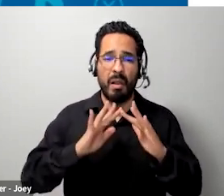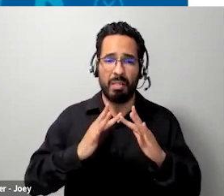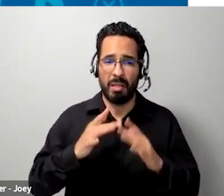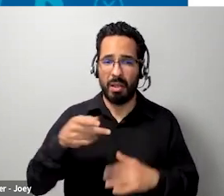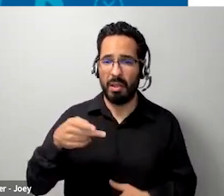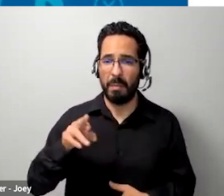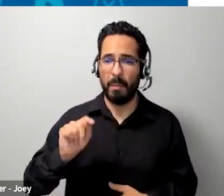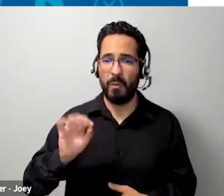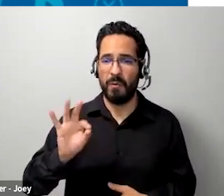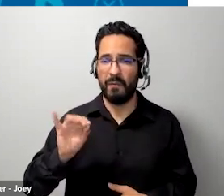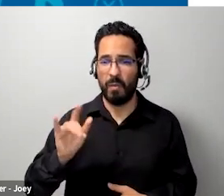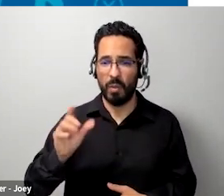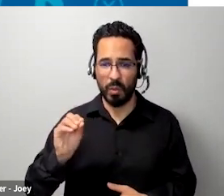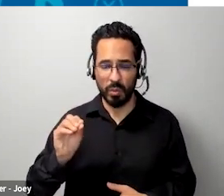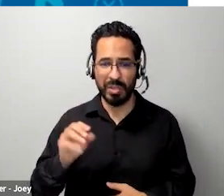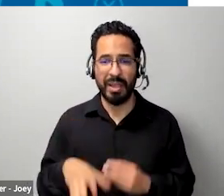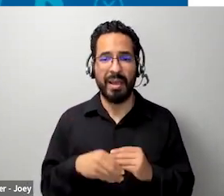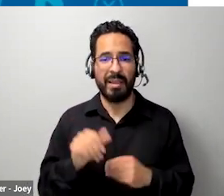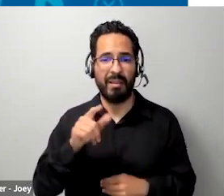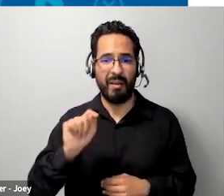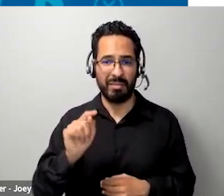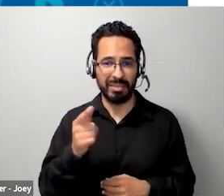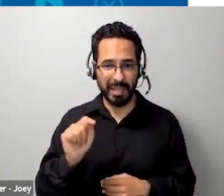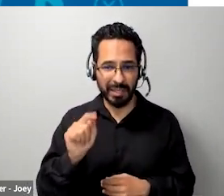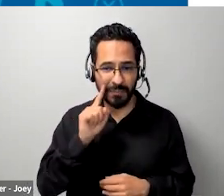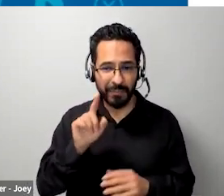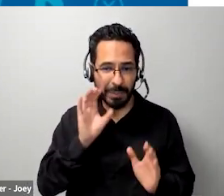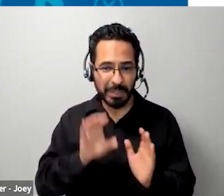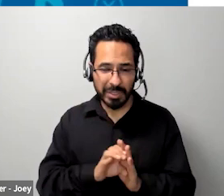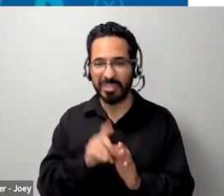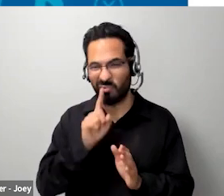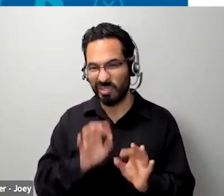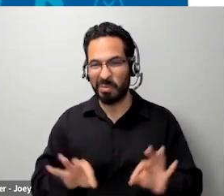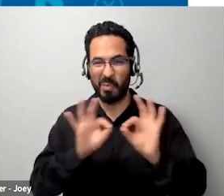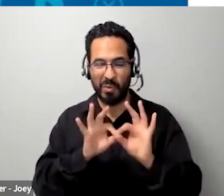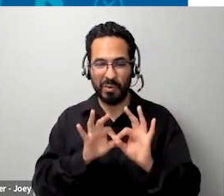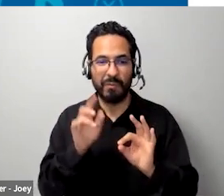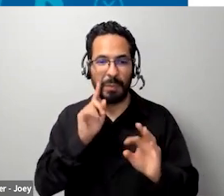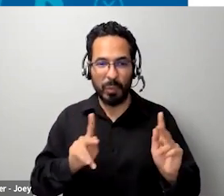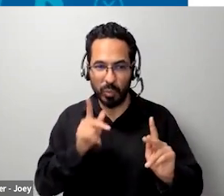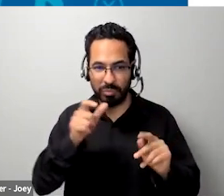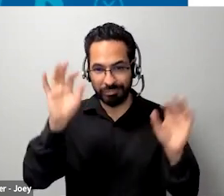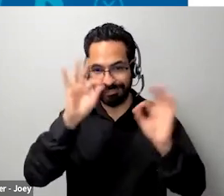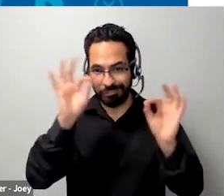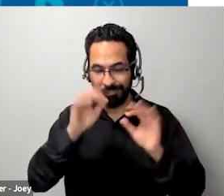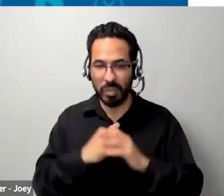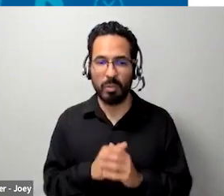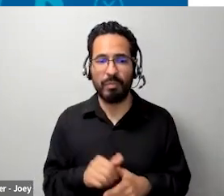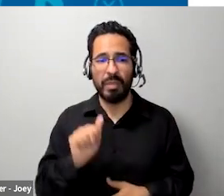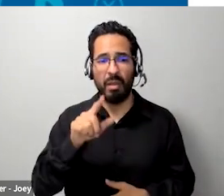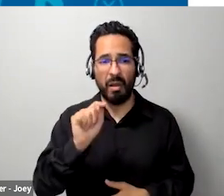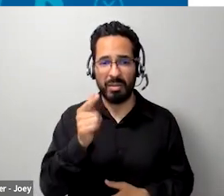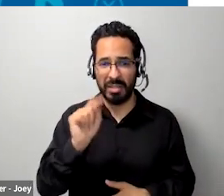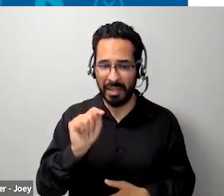portfolios, adding alt text to images is going to be super important. For those who don't know, alt text is a